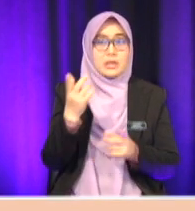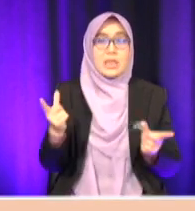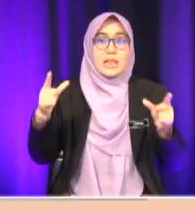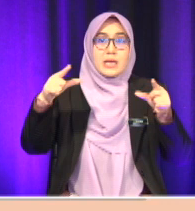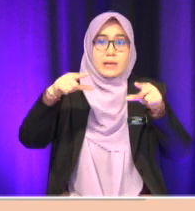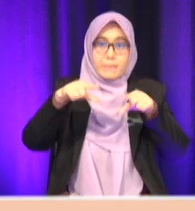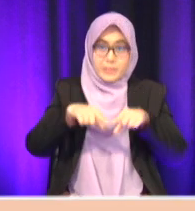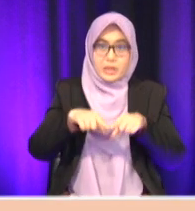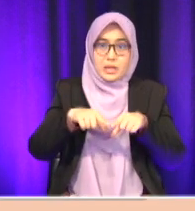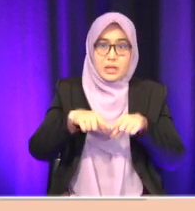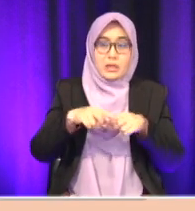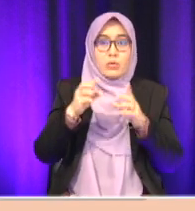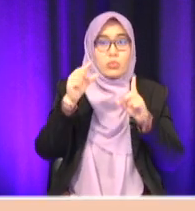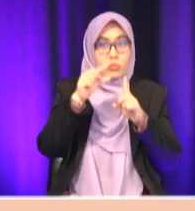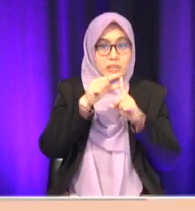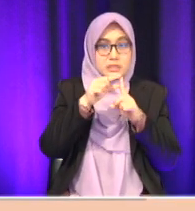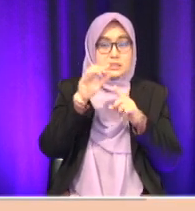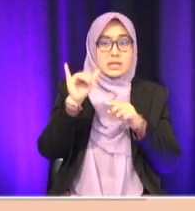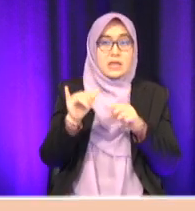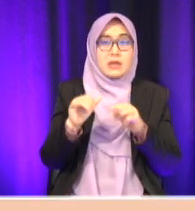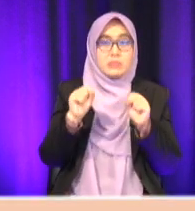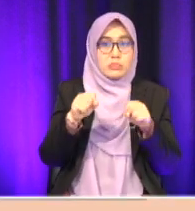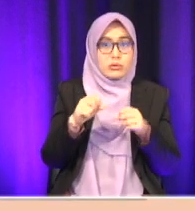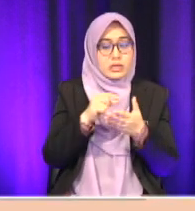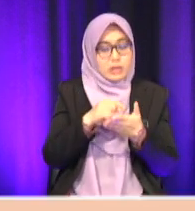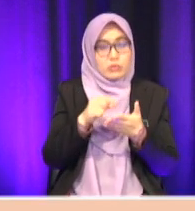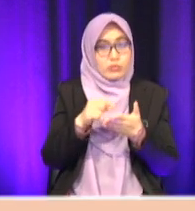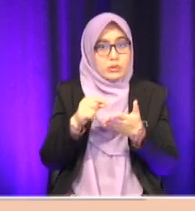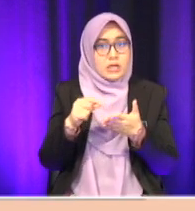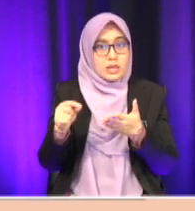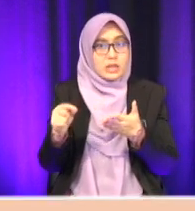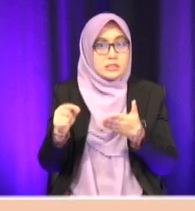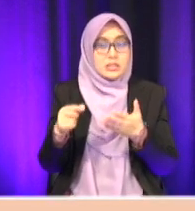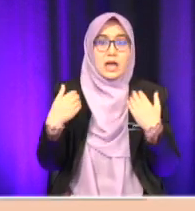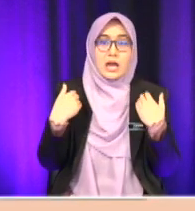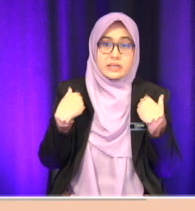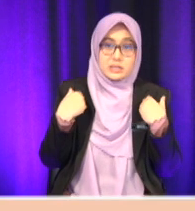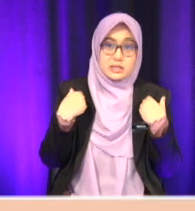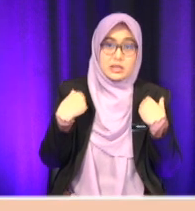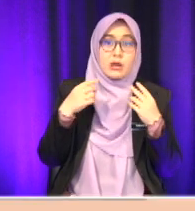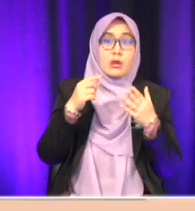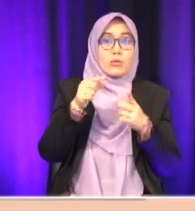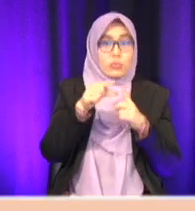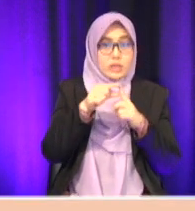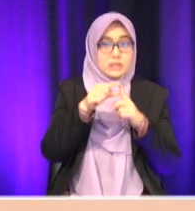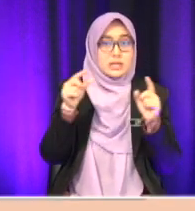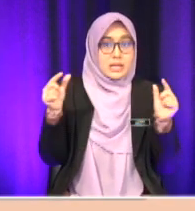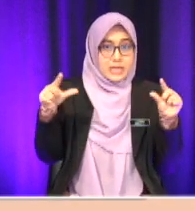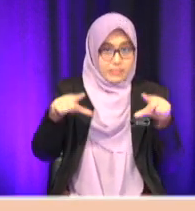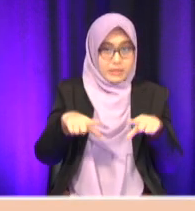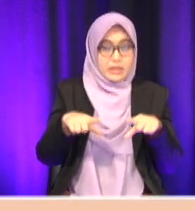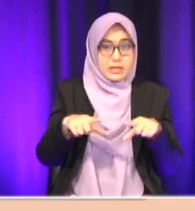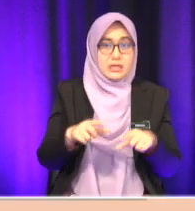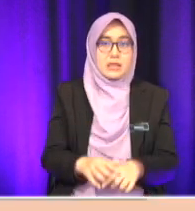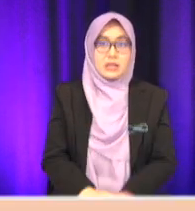second task for part 5, there are word limit where pupils need